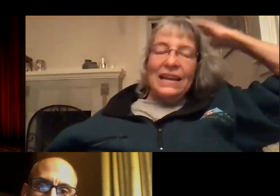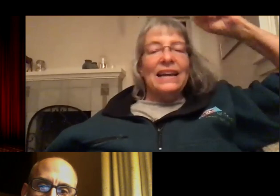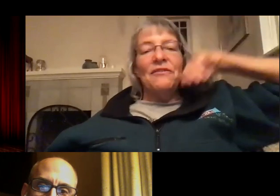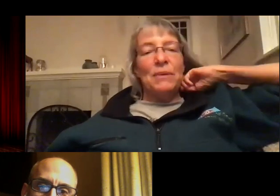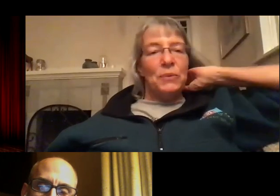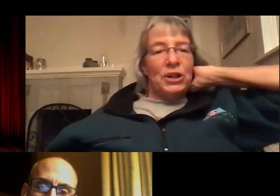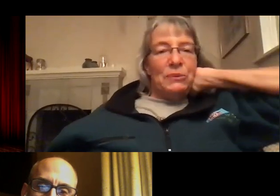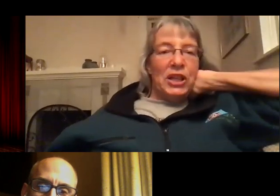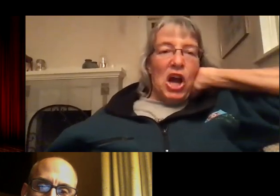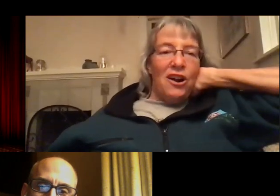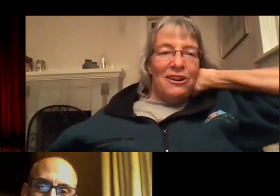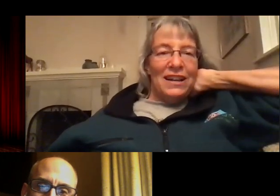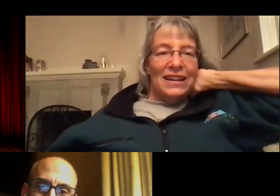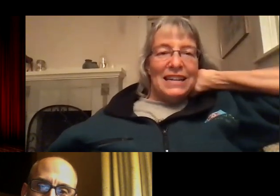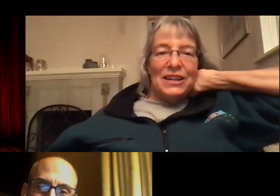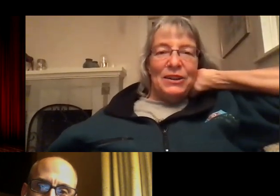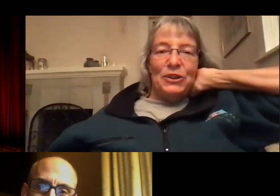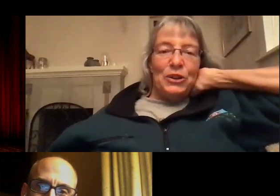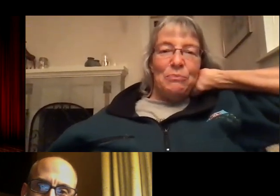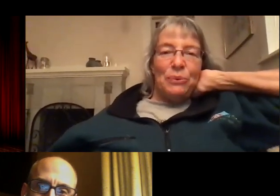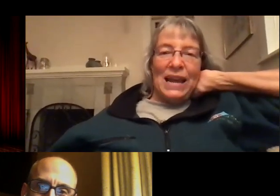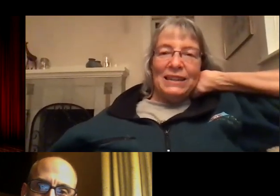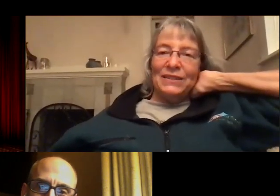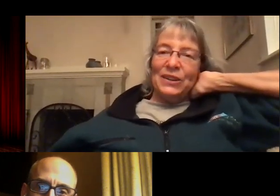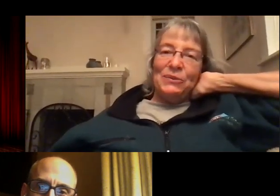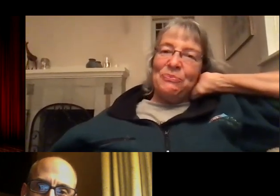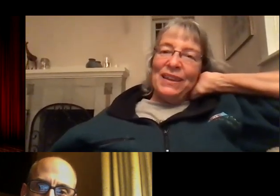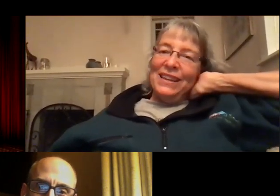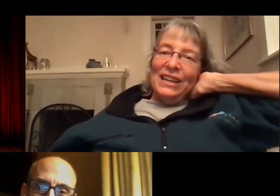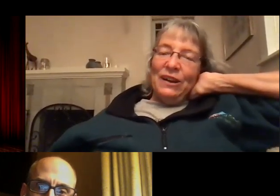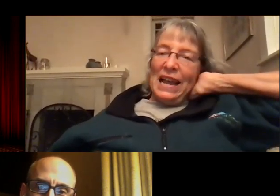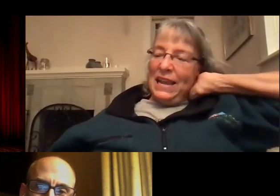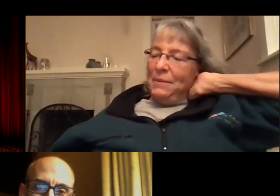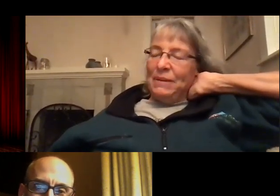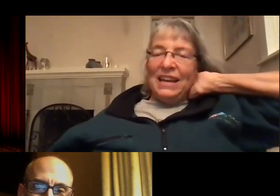I have been working really hard and they needed a good break. And so here I am.